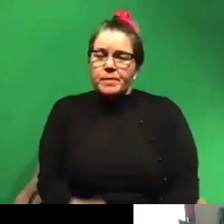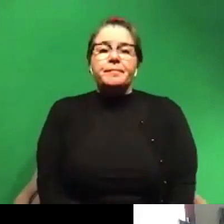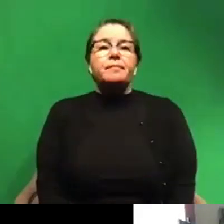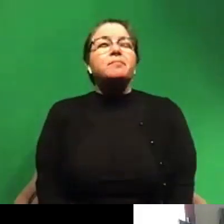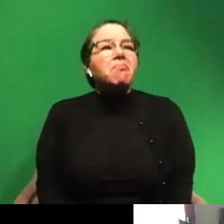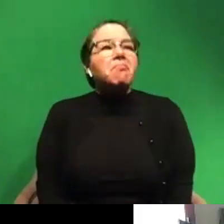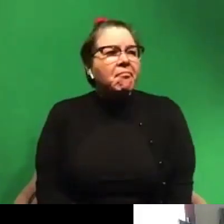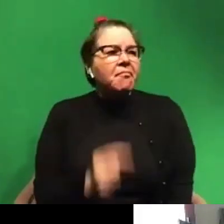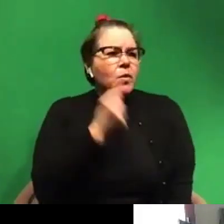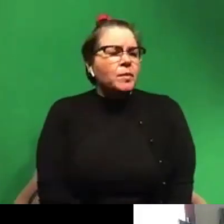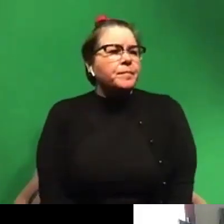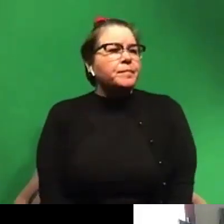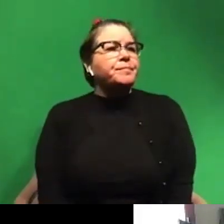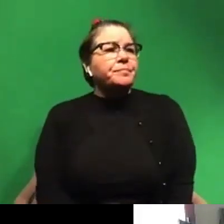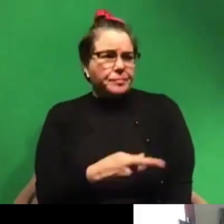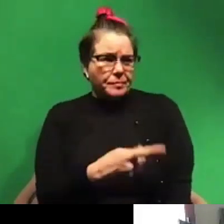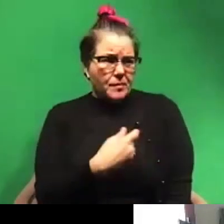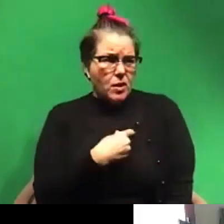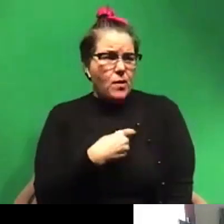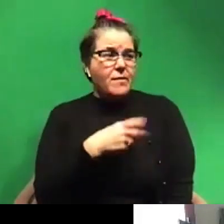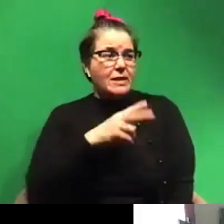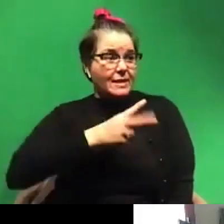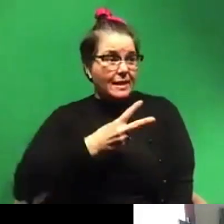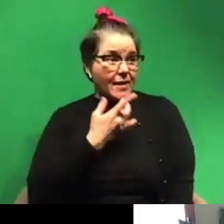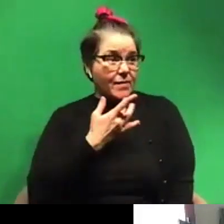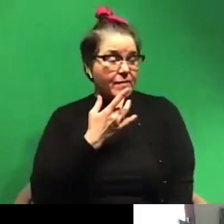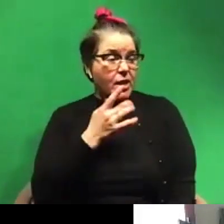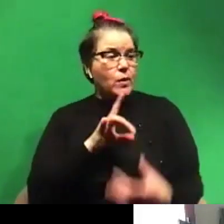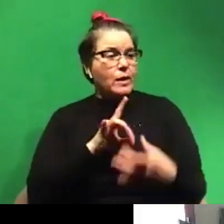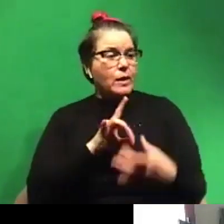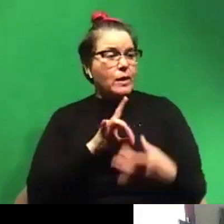you have a second favorite symbiosis after stickleback?